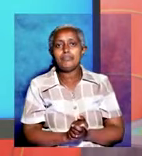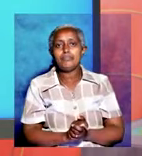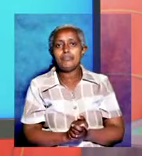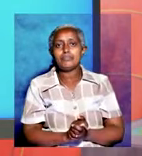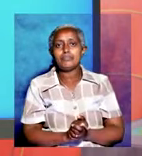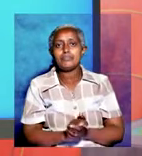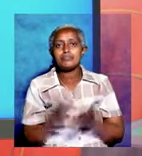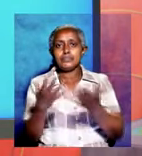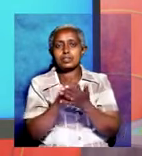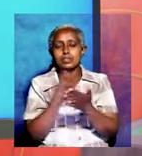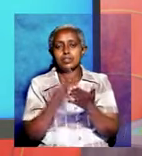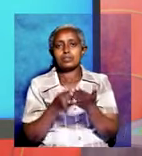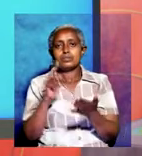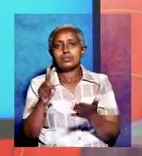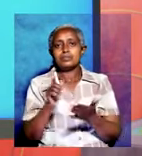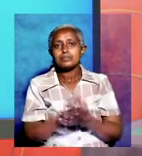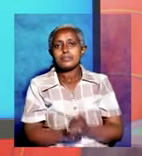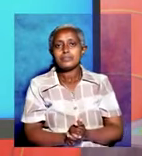Let's take this one.